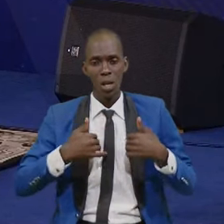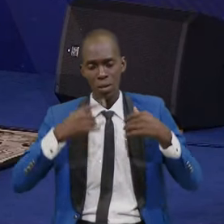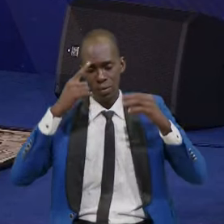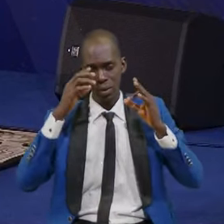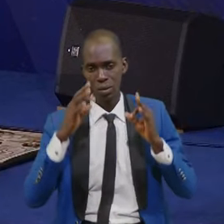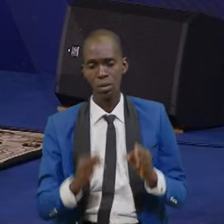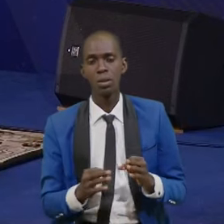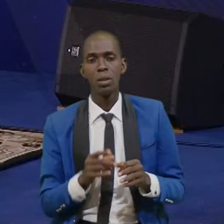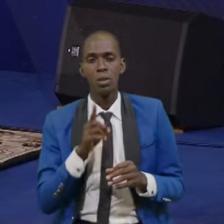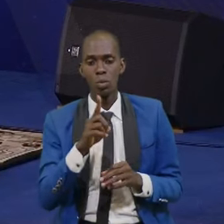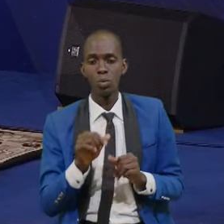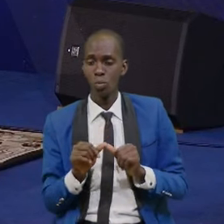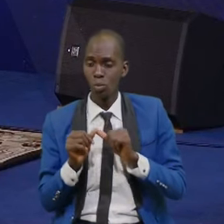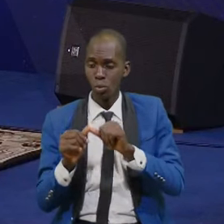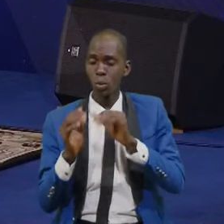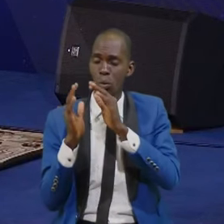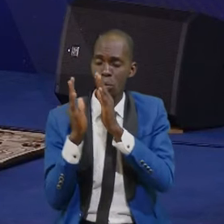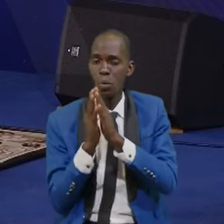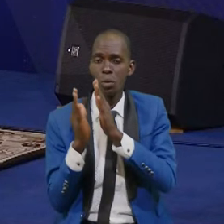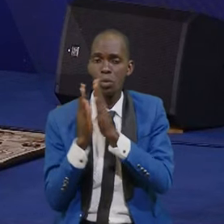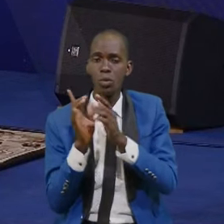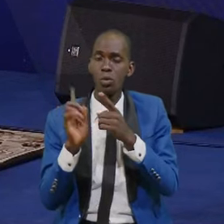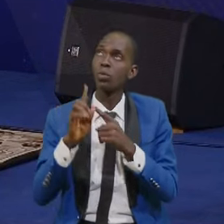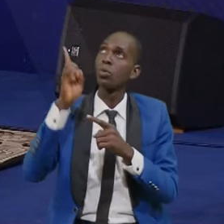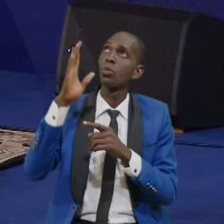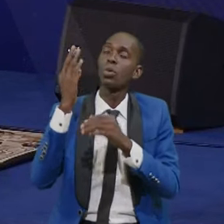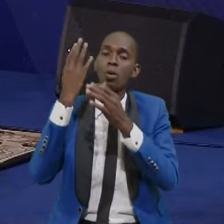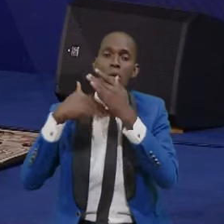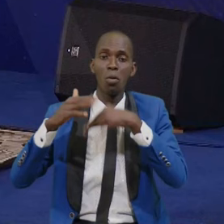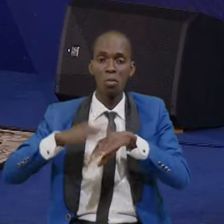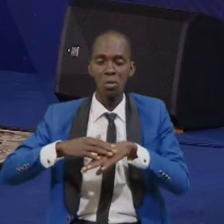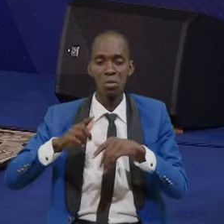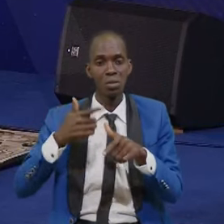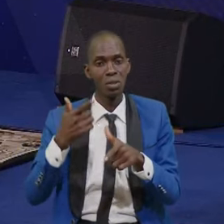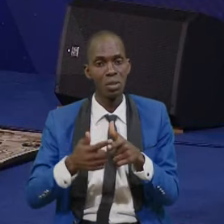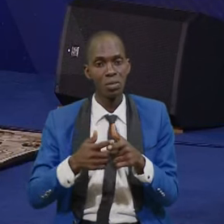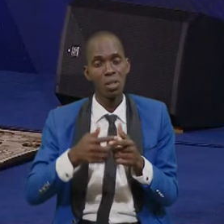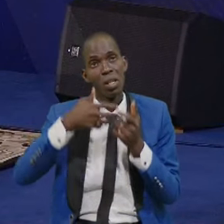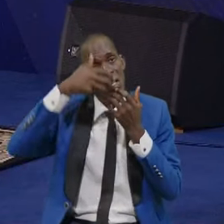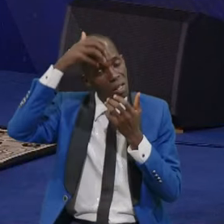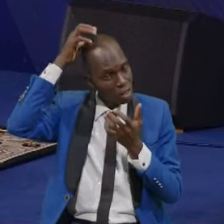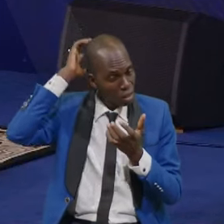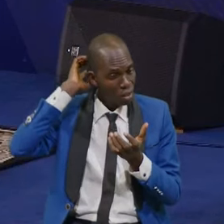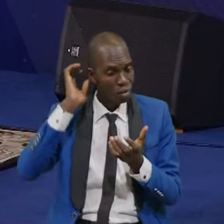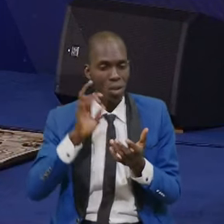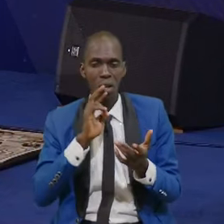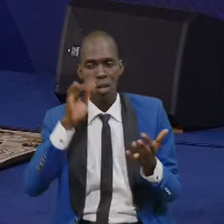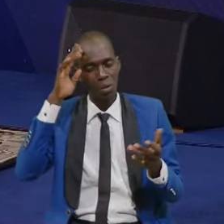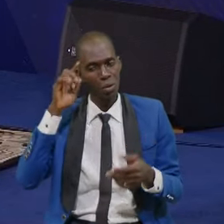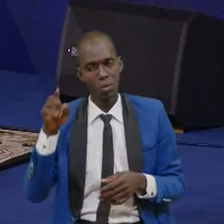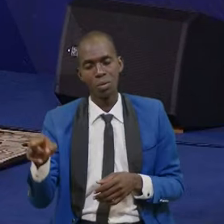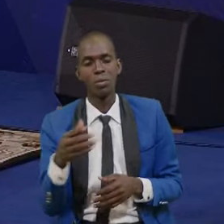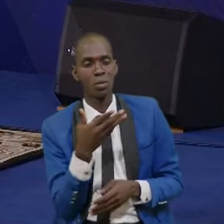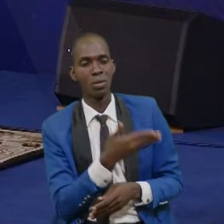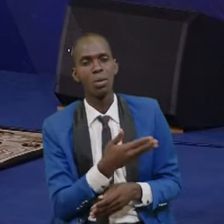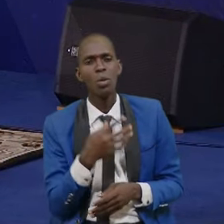praying unto the God of heaven. Lions, who made lions? Who